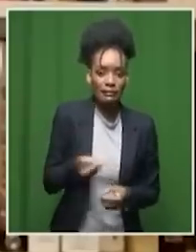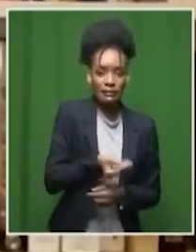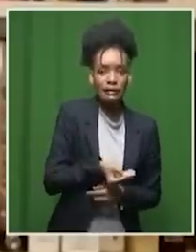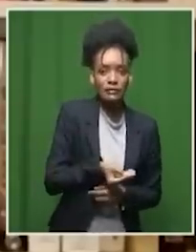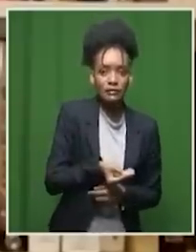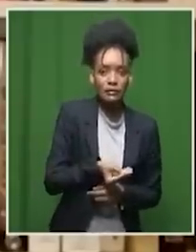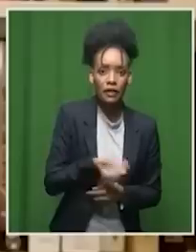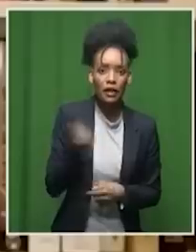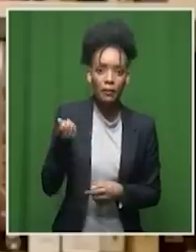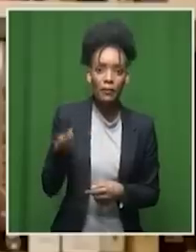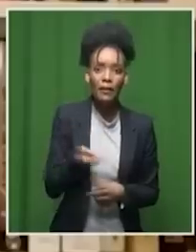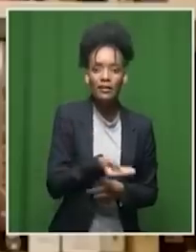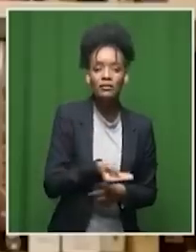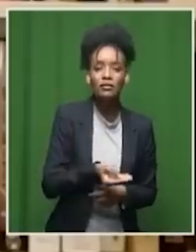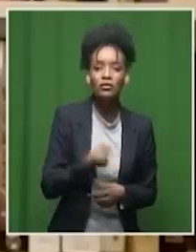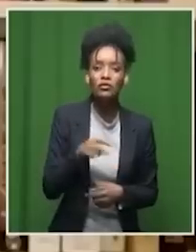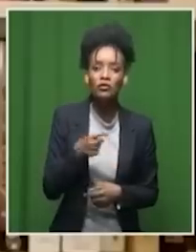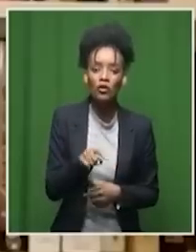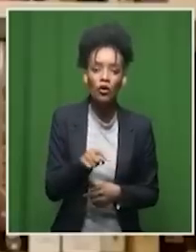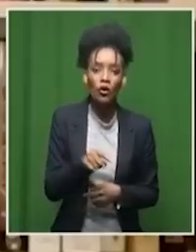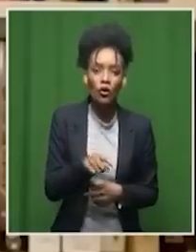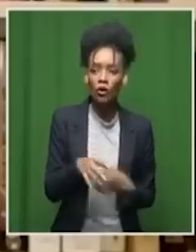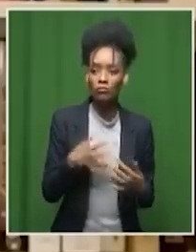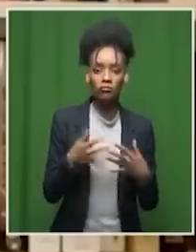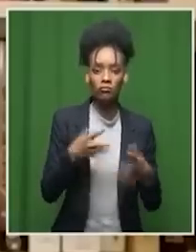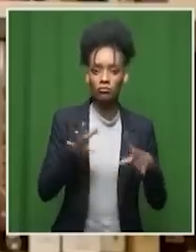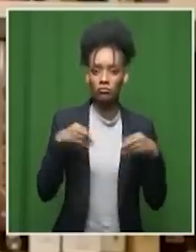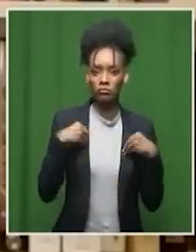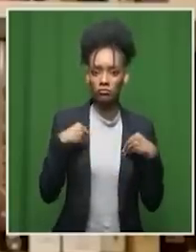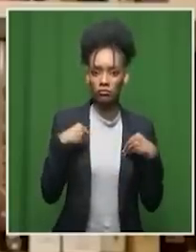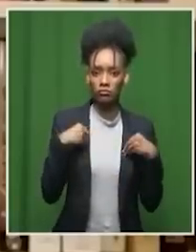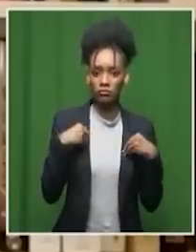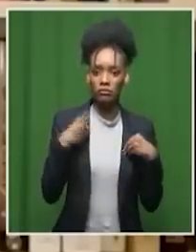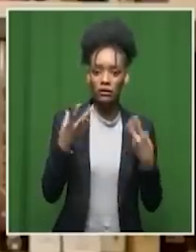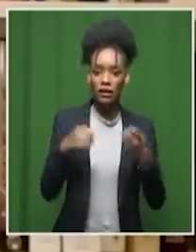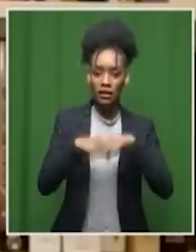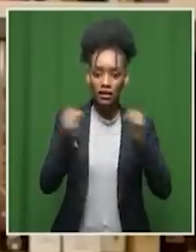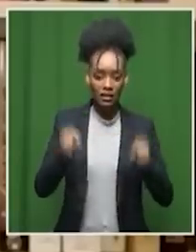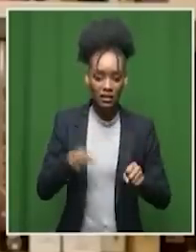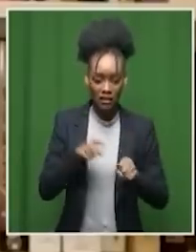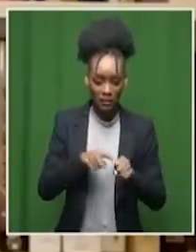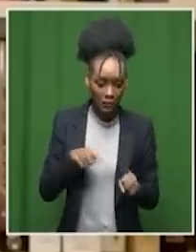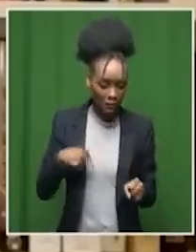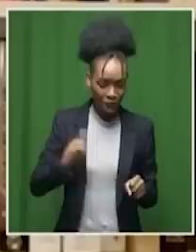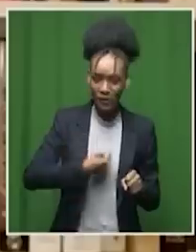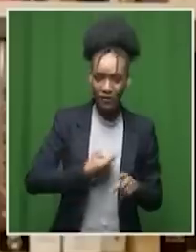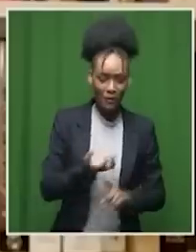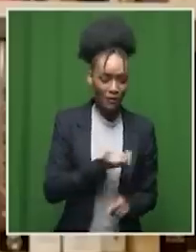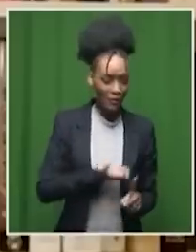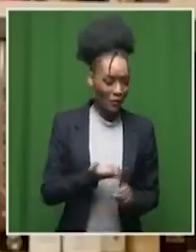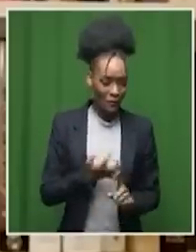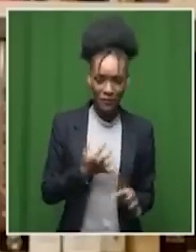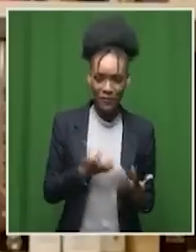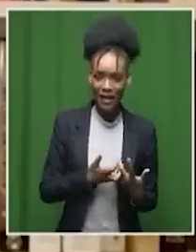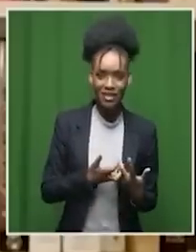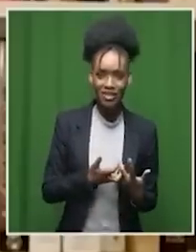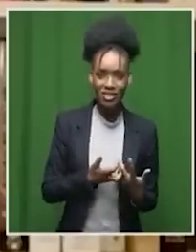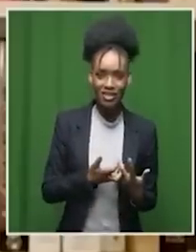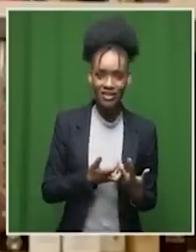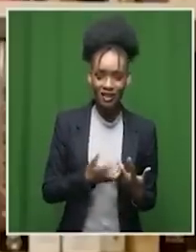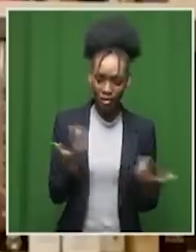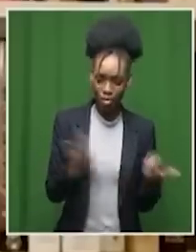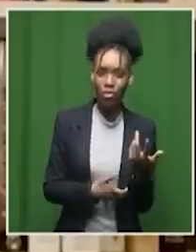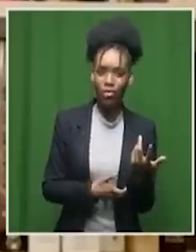agree to purchase systems that were totally unsuitable to our environment and that are now unserviceable. Of the